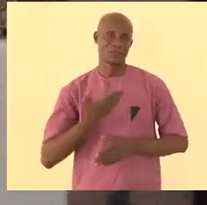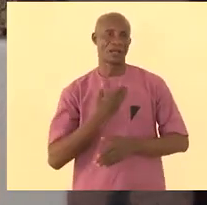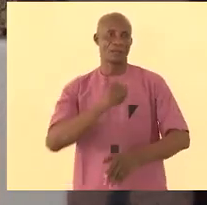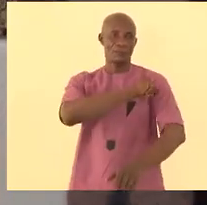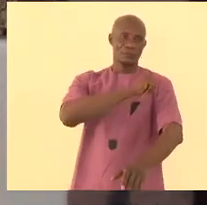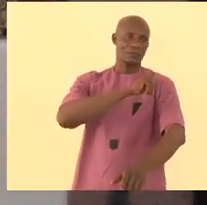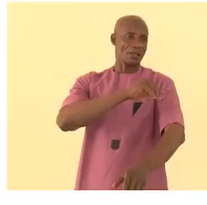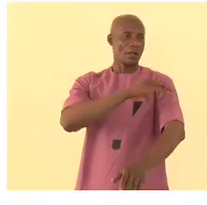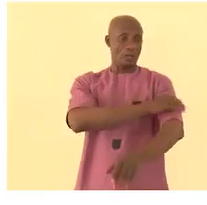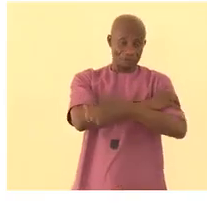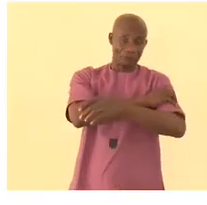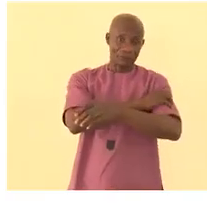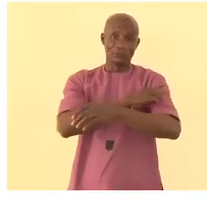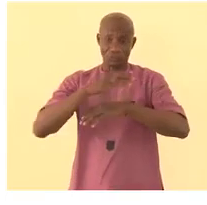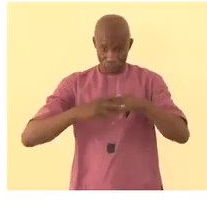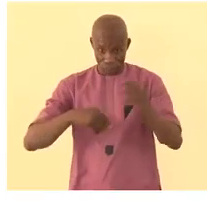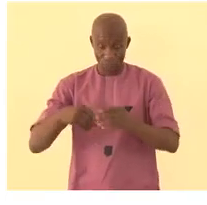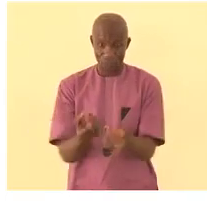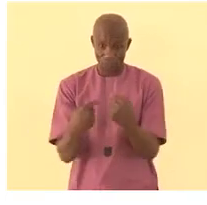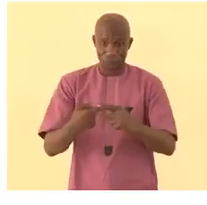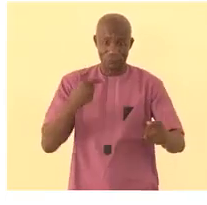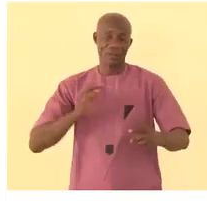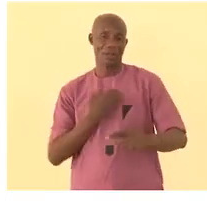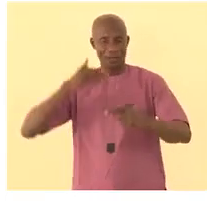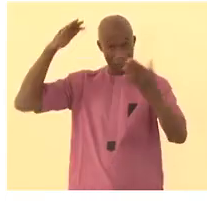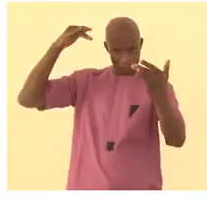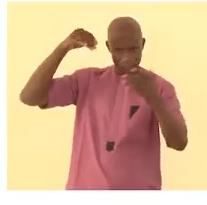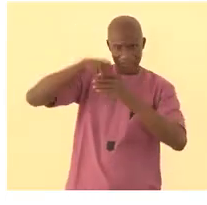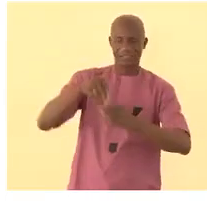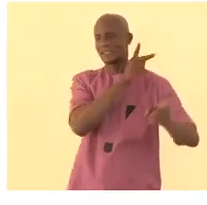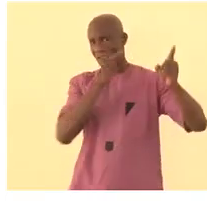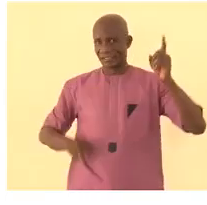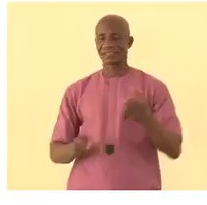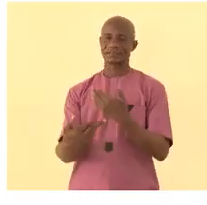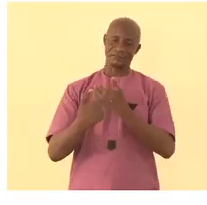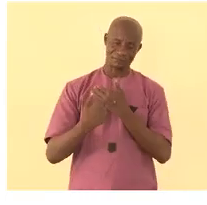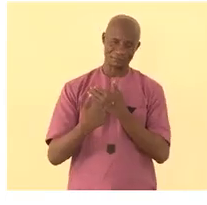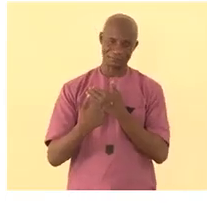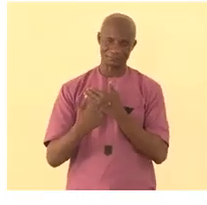Our strength and our comfort comes from our hope in the King's return.